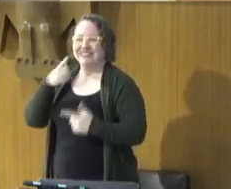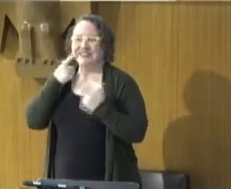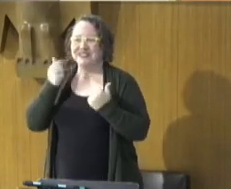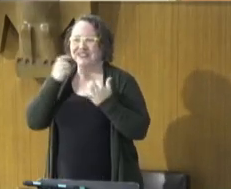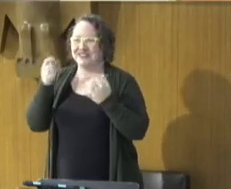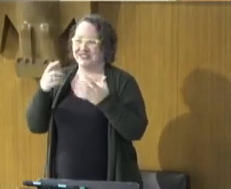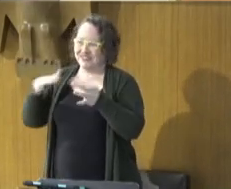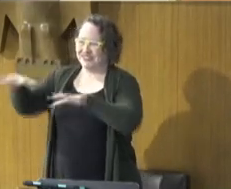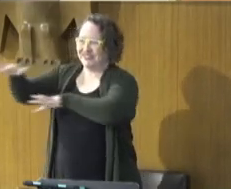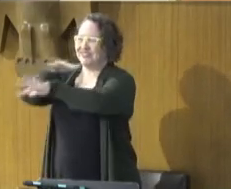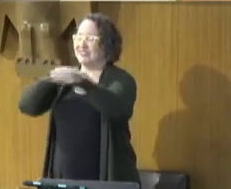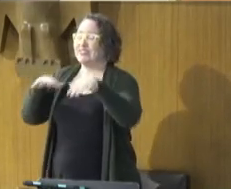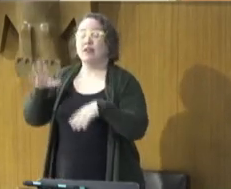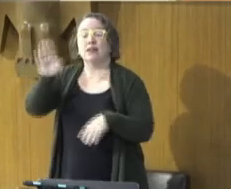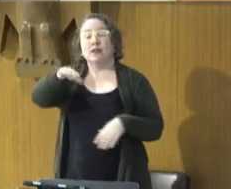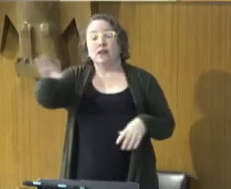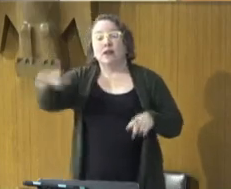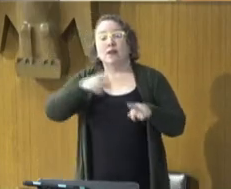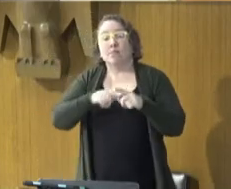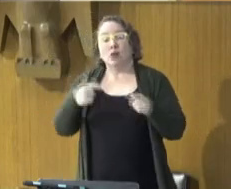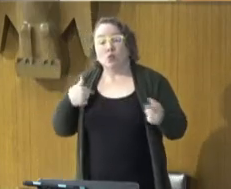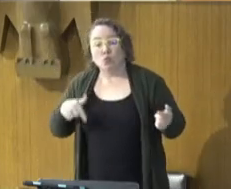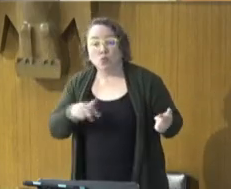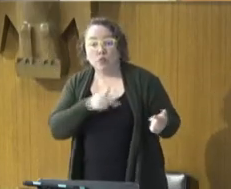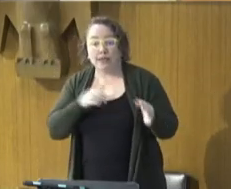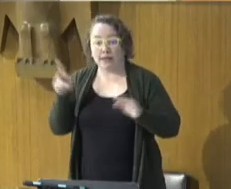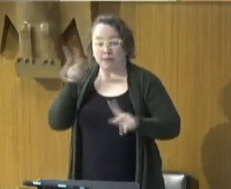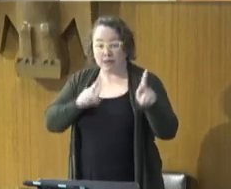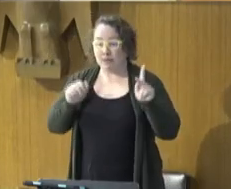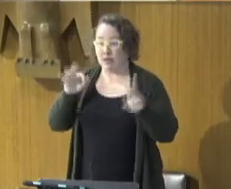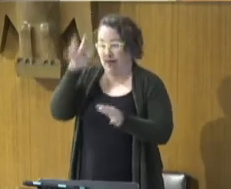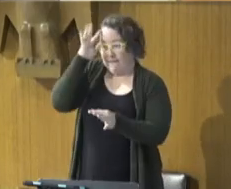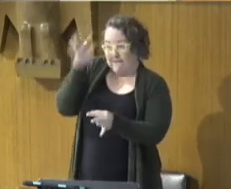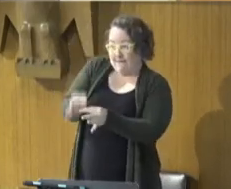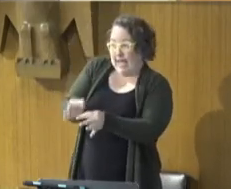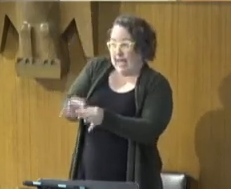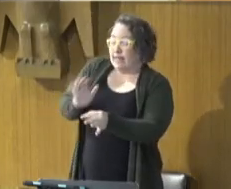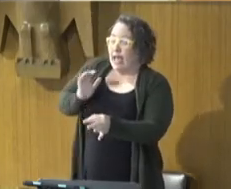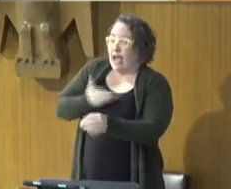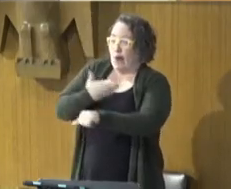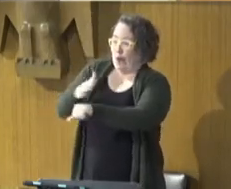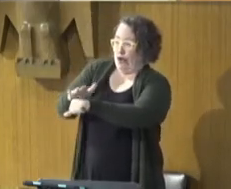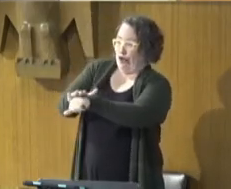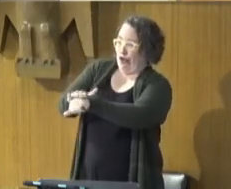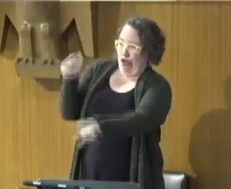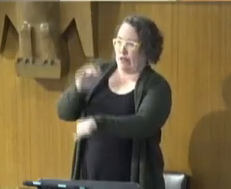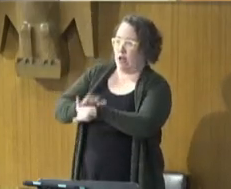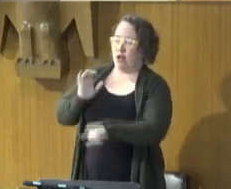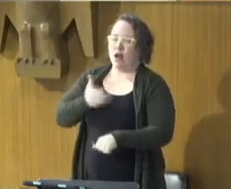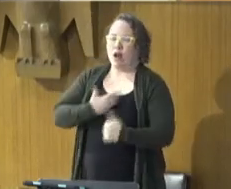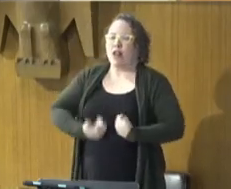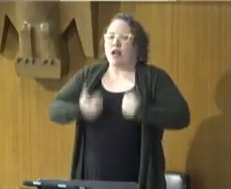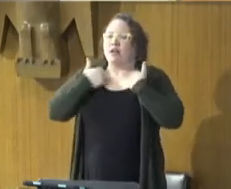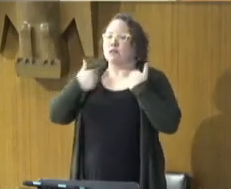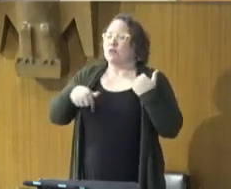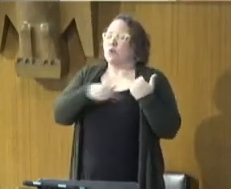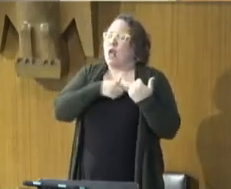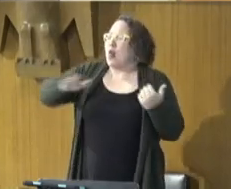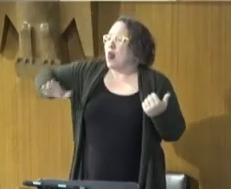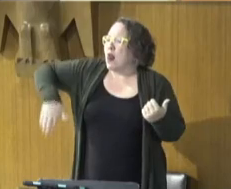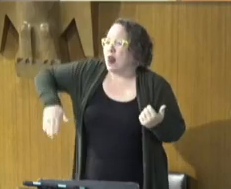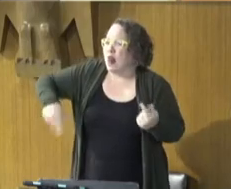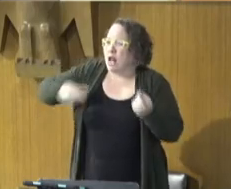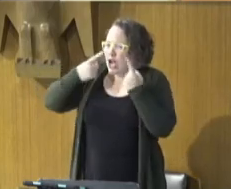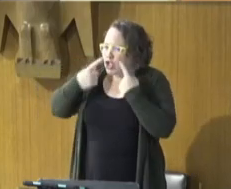Instead, as people of faith, our great calling, the one that we have not yet achieved as a